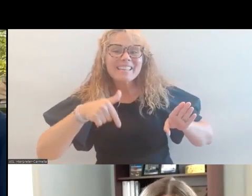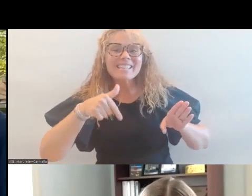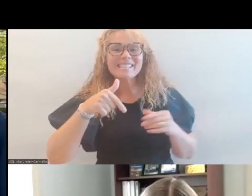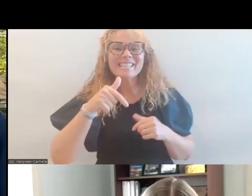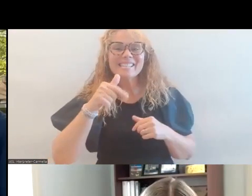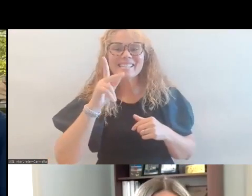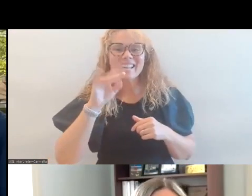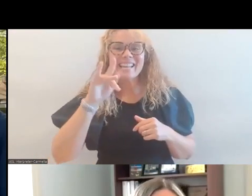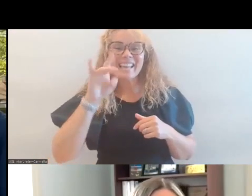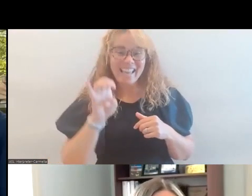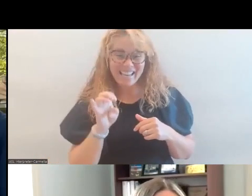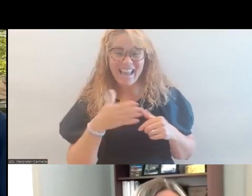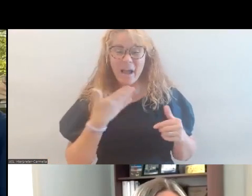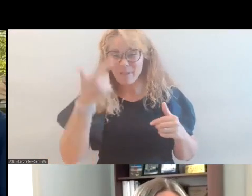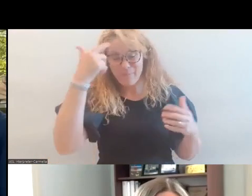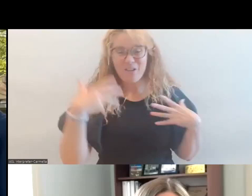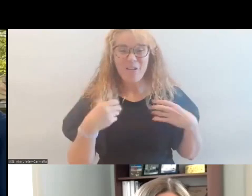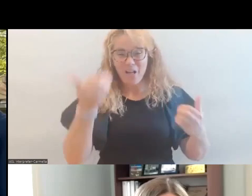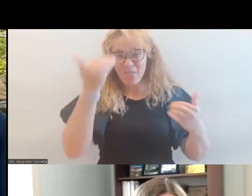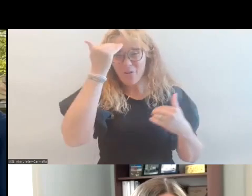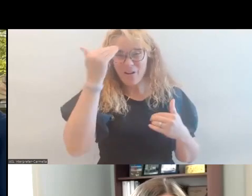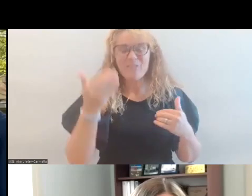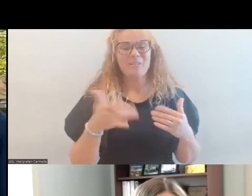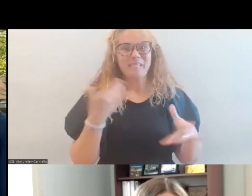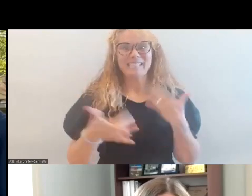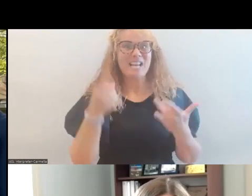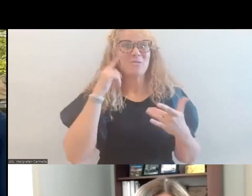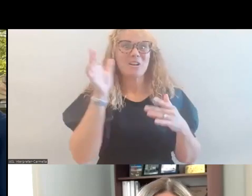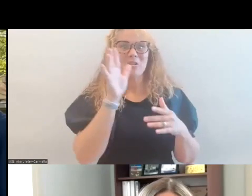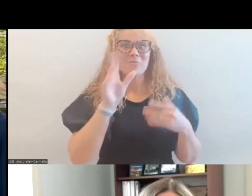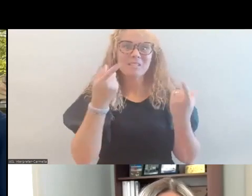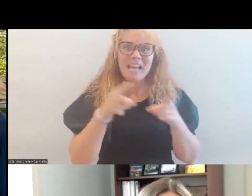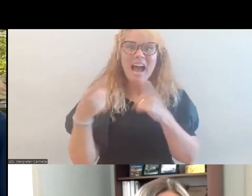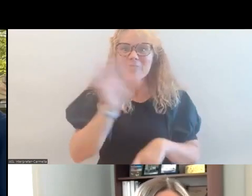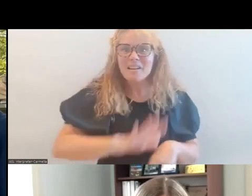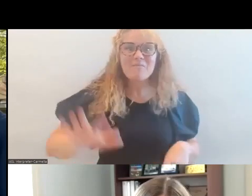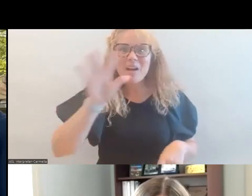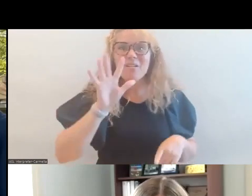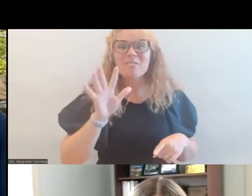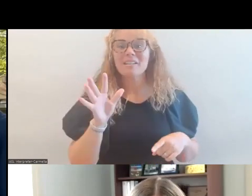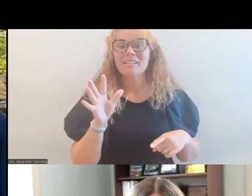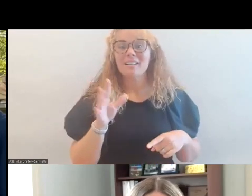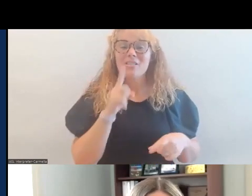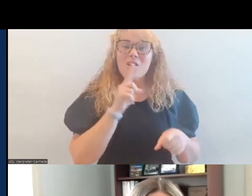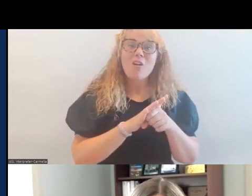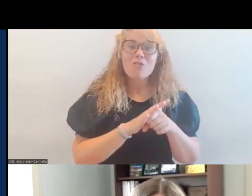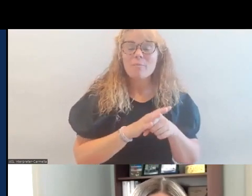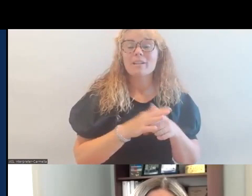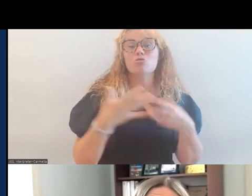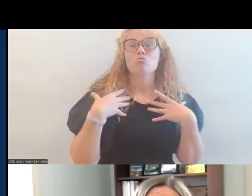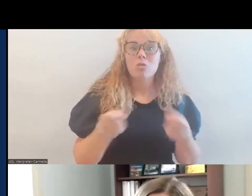Mental Health Awareness Month. Excited to hear all the great things that are happening throughout the month. So the Congregational Recovery